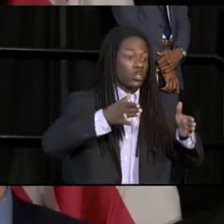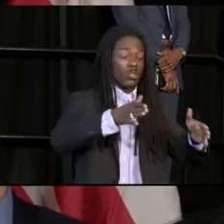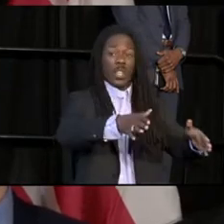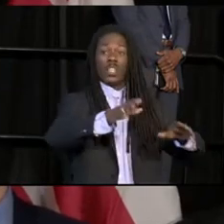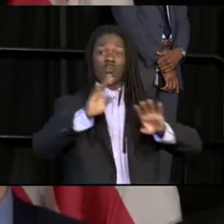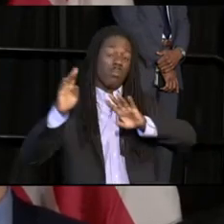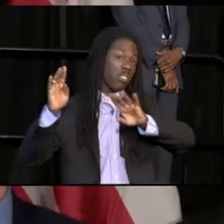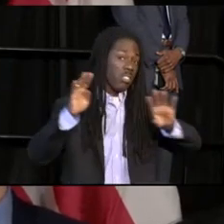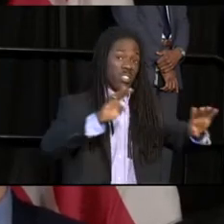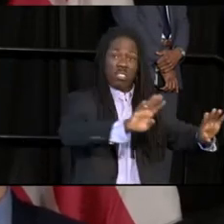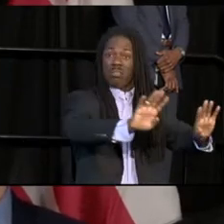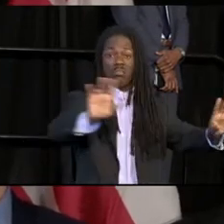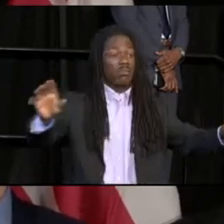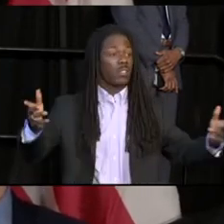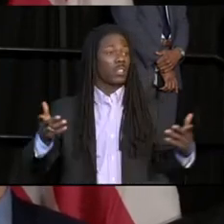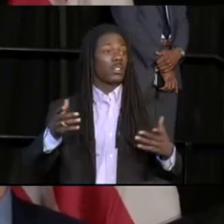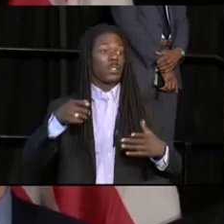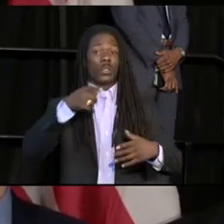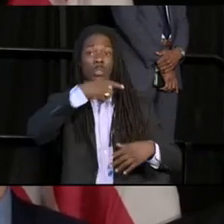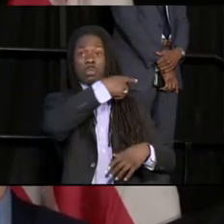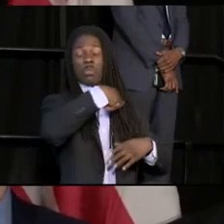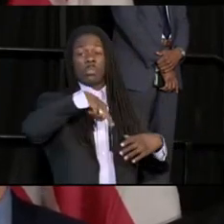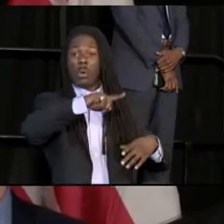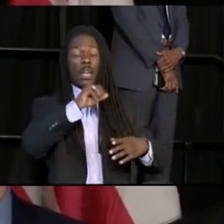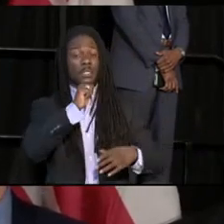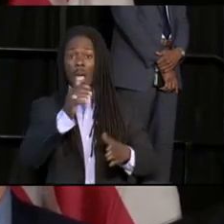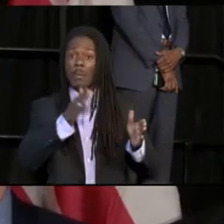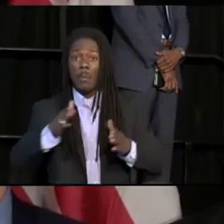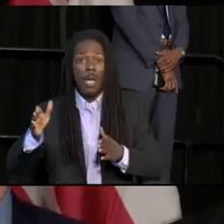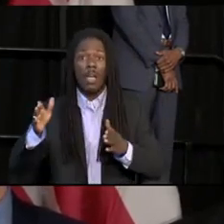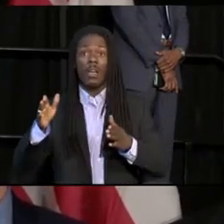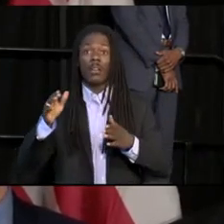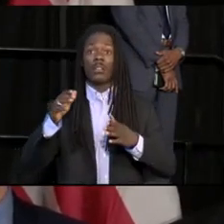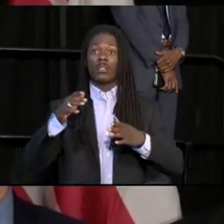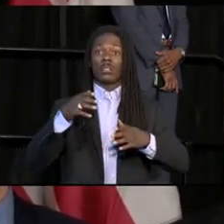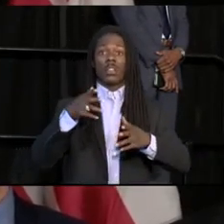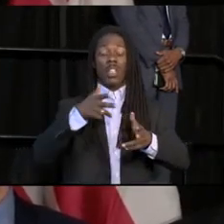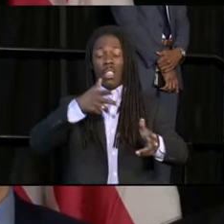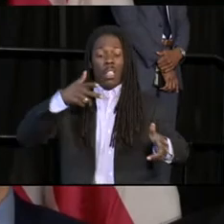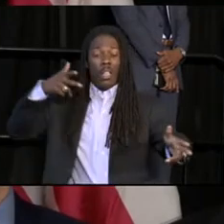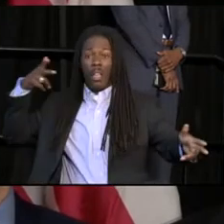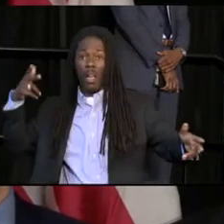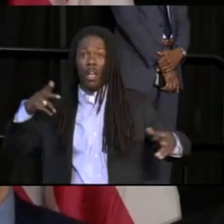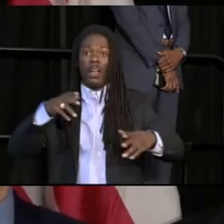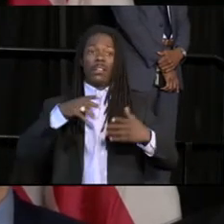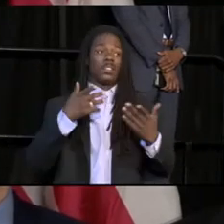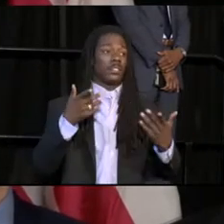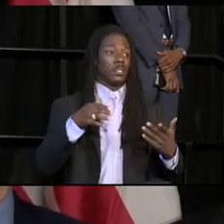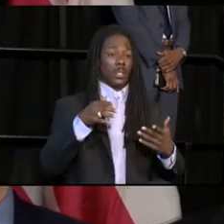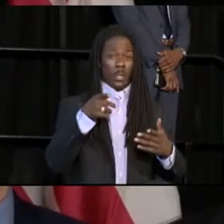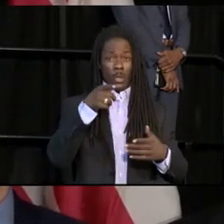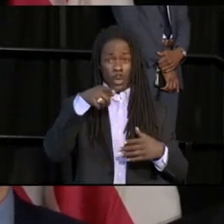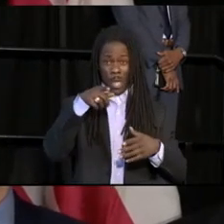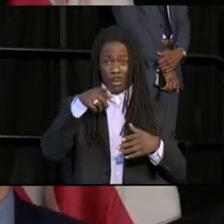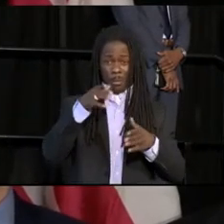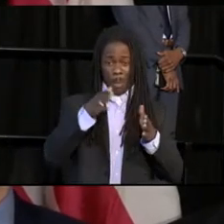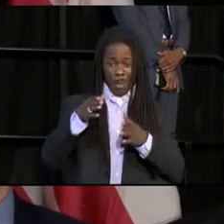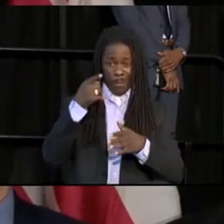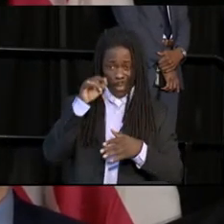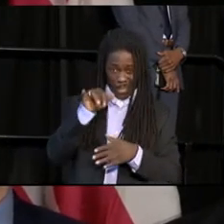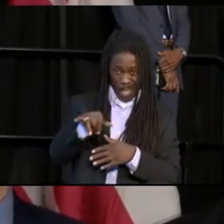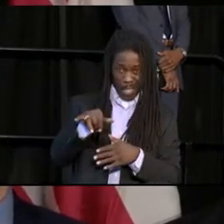that you guys weren't prepared for, and it caused a lot of traffic jams. And are you guys preparing for that,